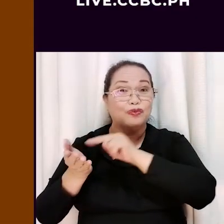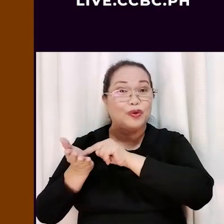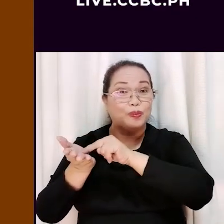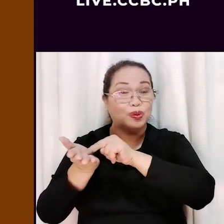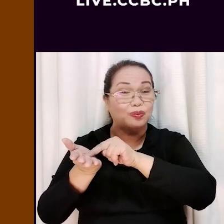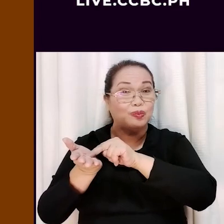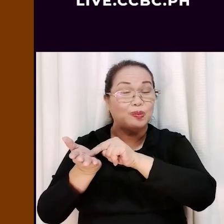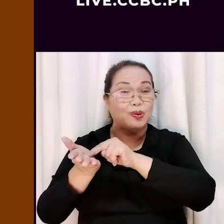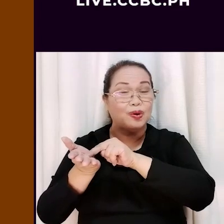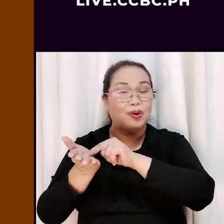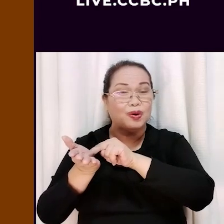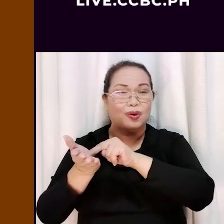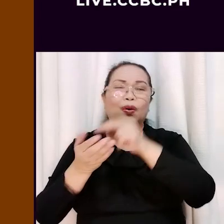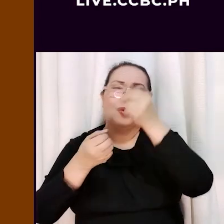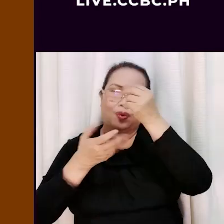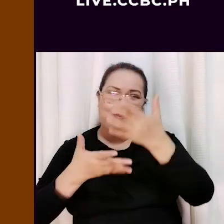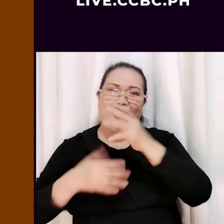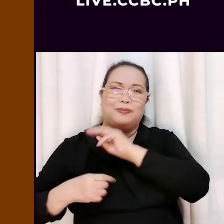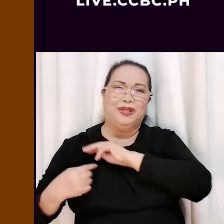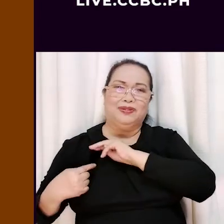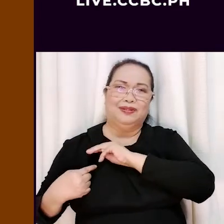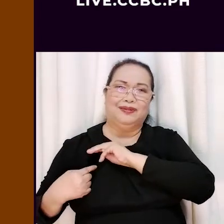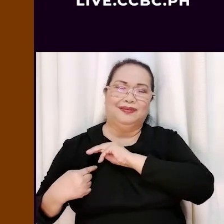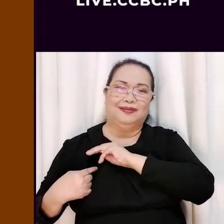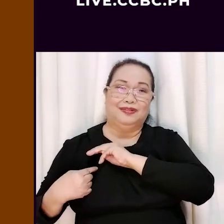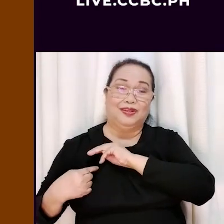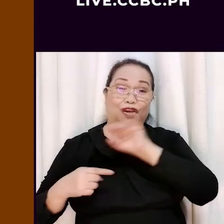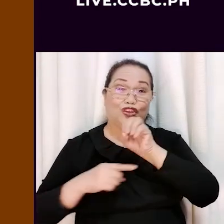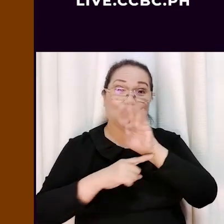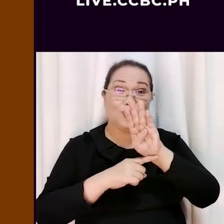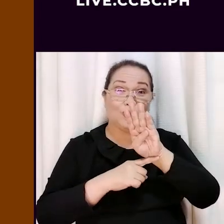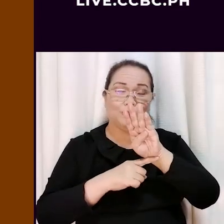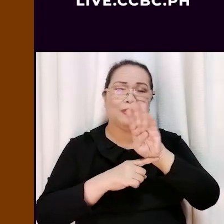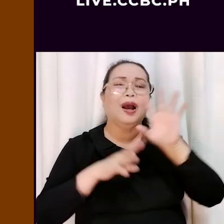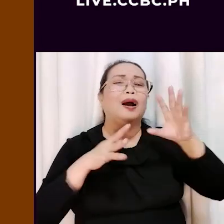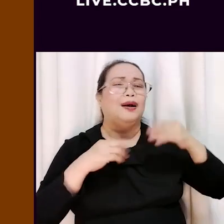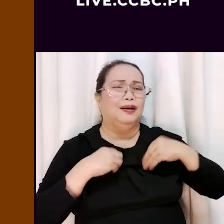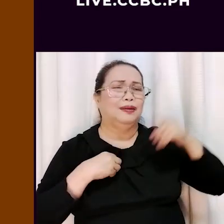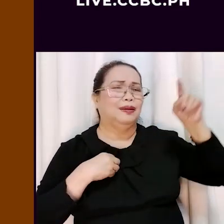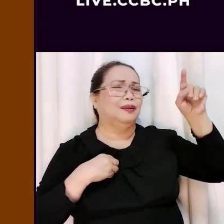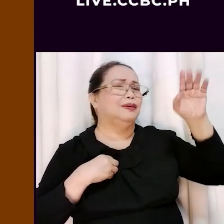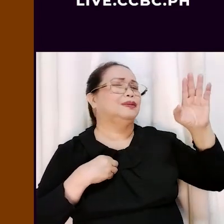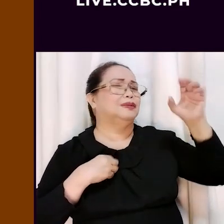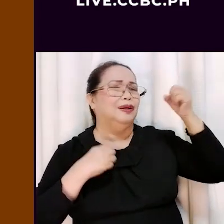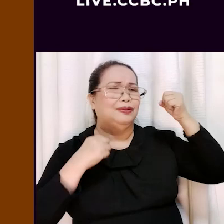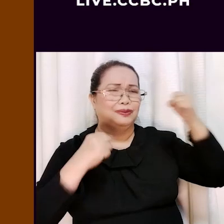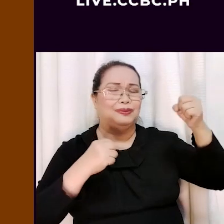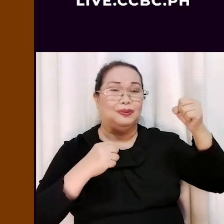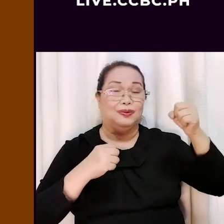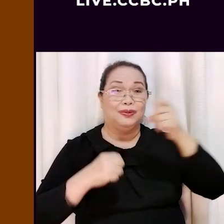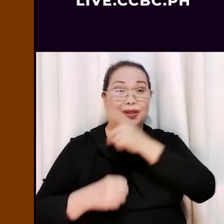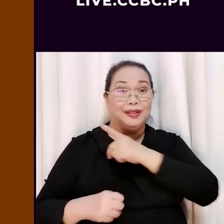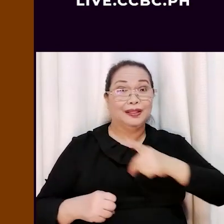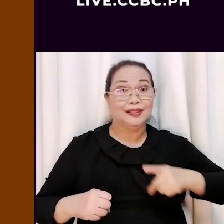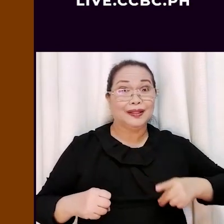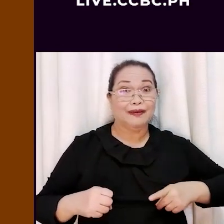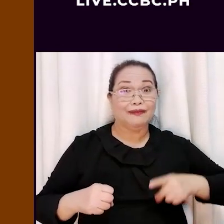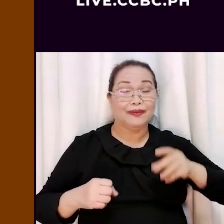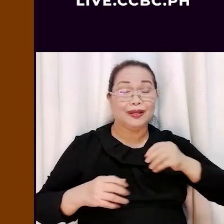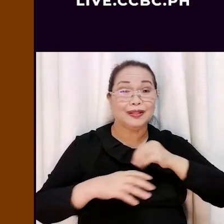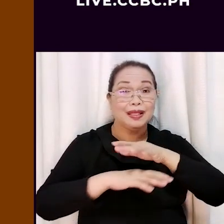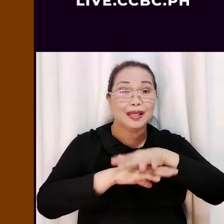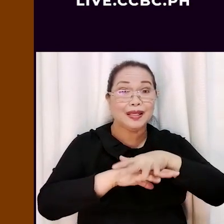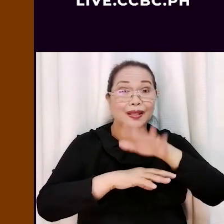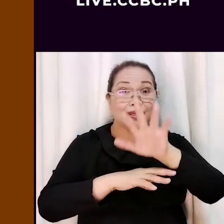learn fulfill the mission. From Job, acknowledge God. David, integrate and